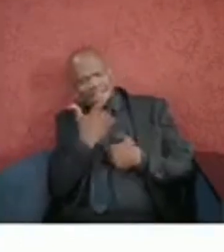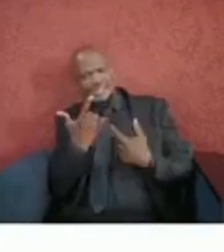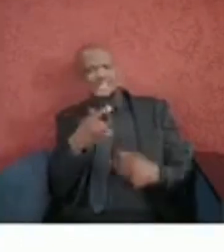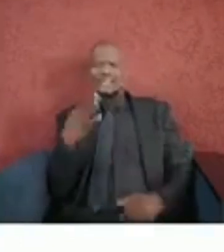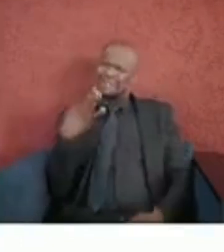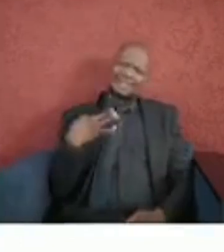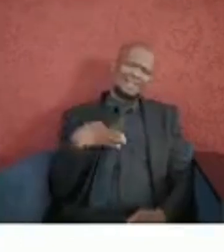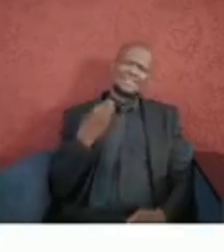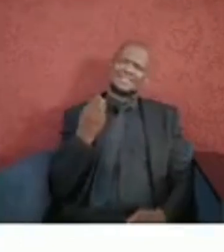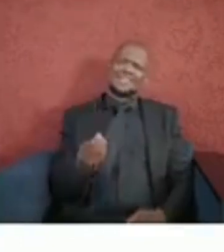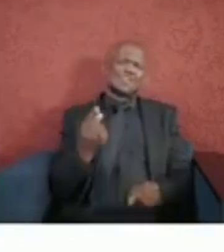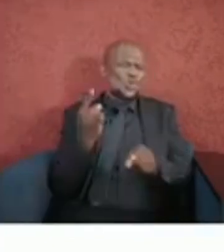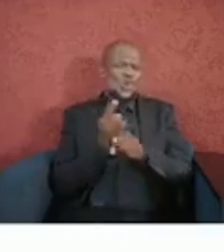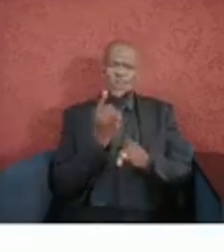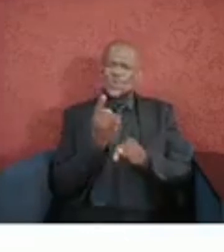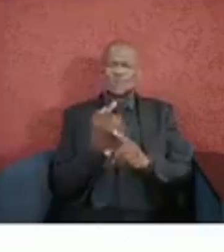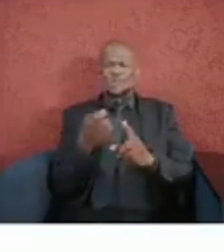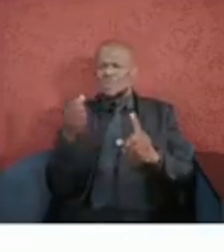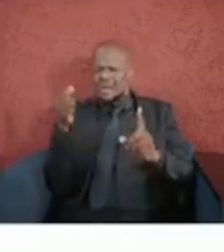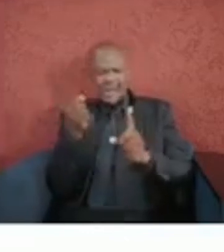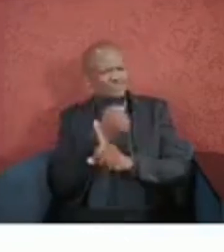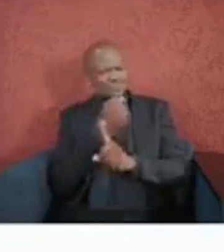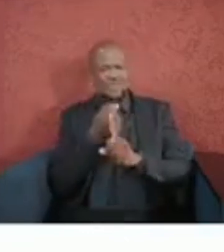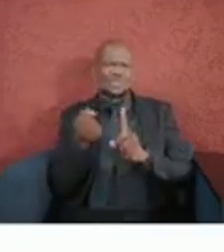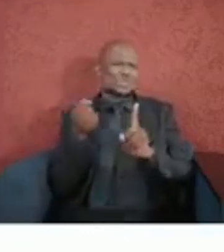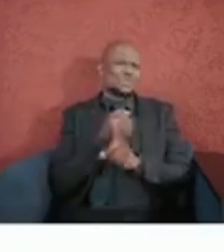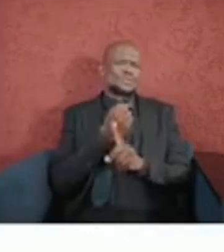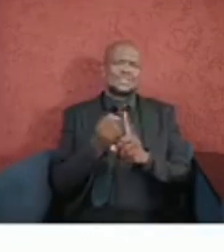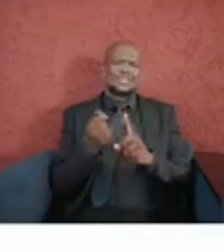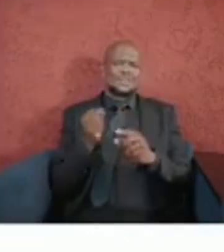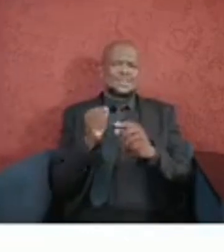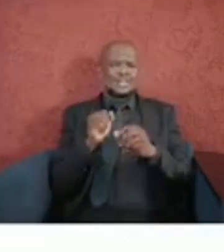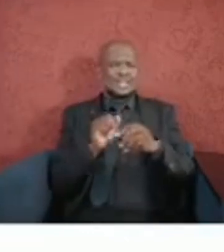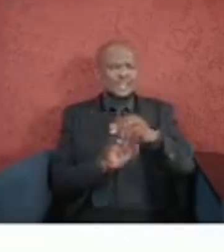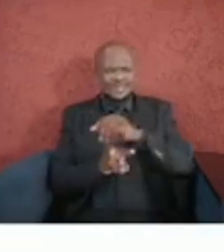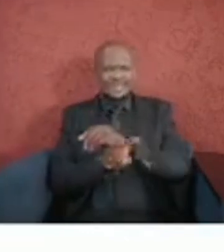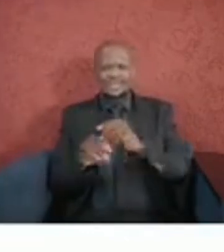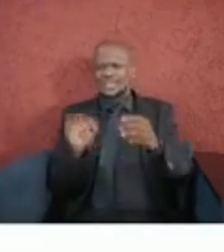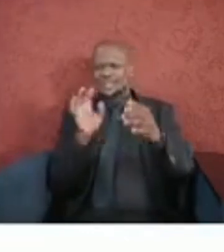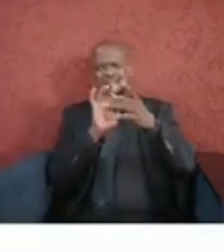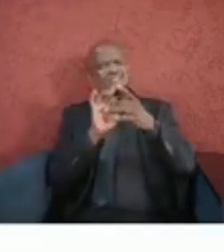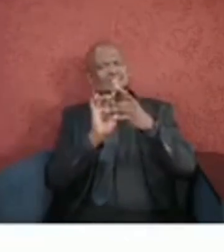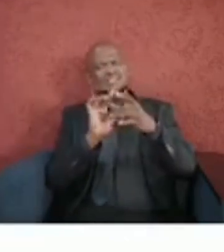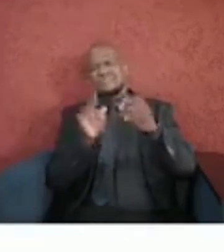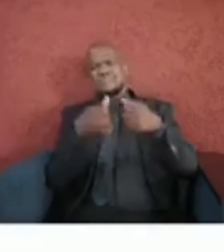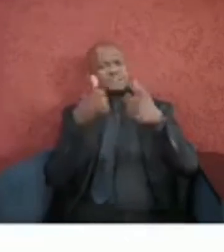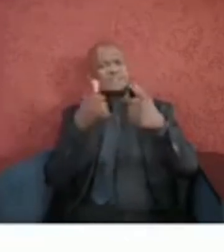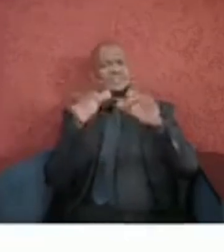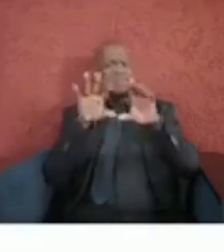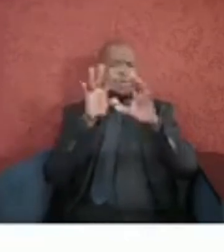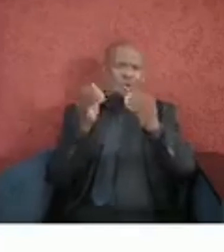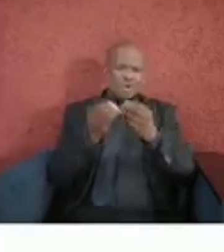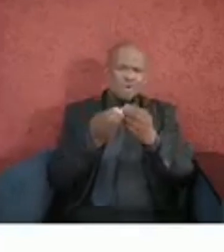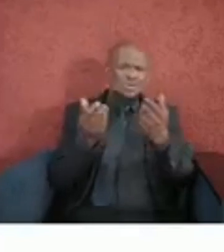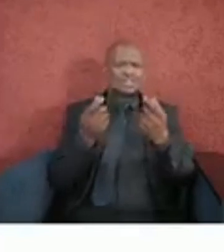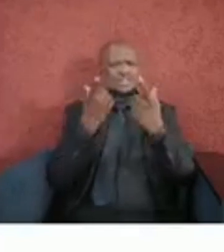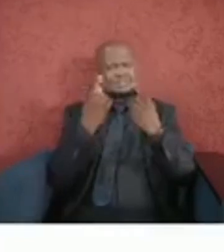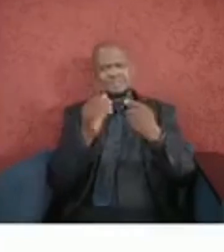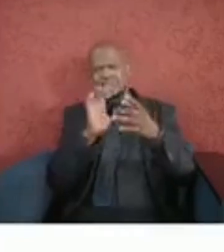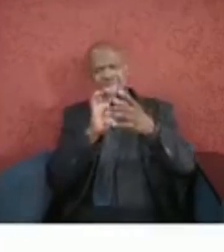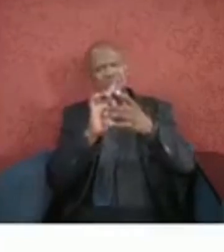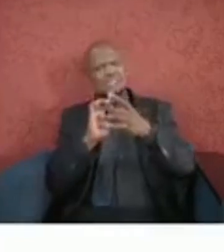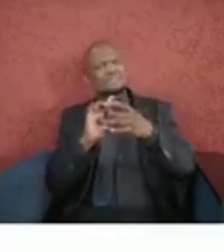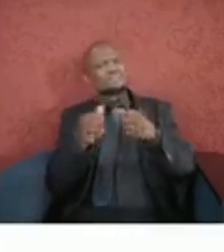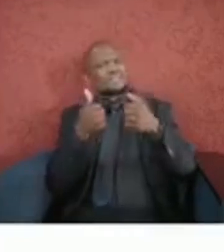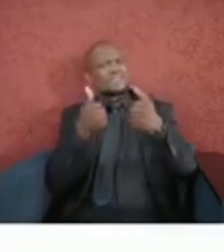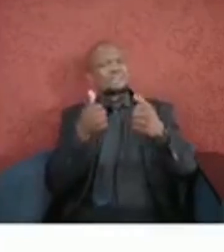girl child who's being abused, or at least, their videos were, there was a good relationship, they were all in a nice relationship, now the